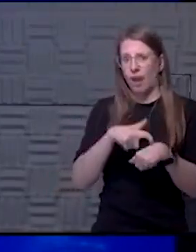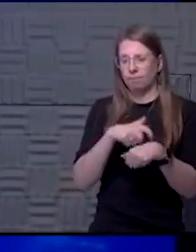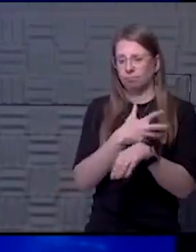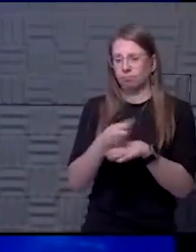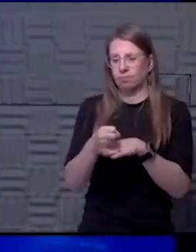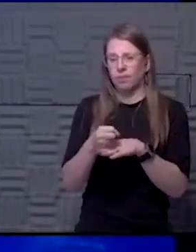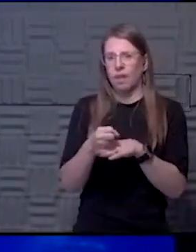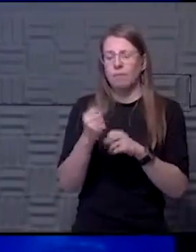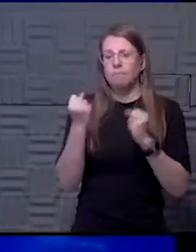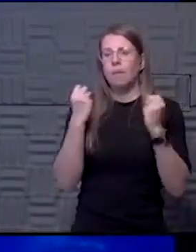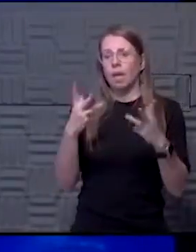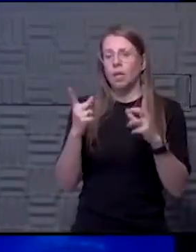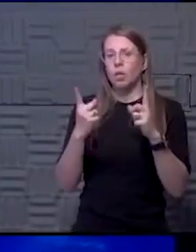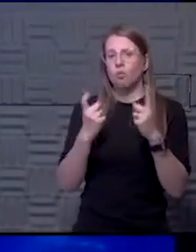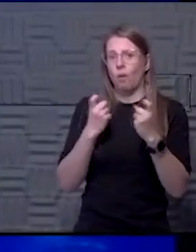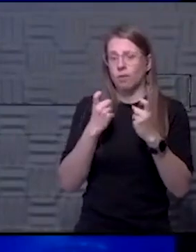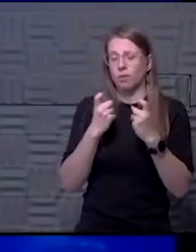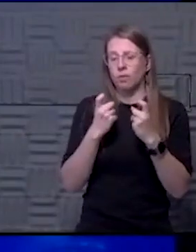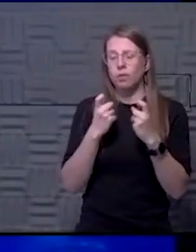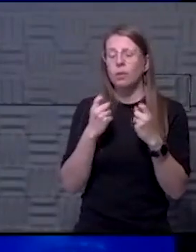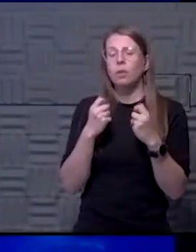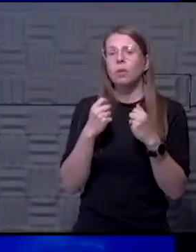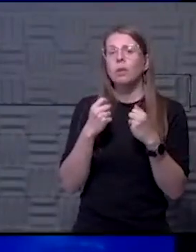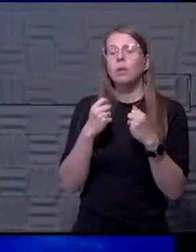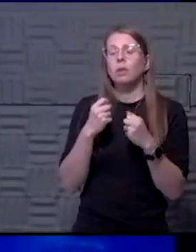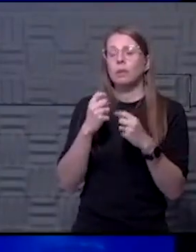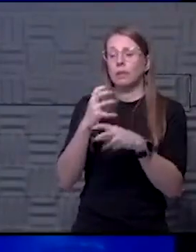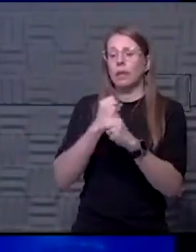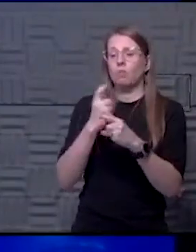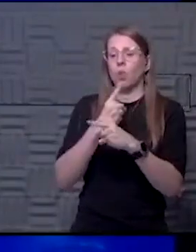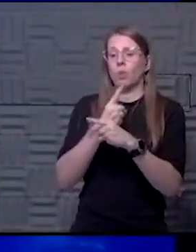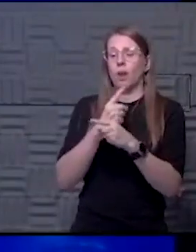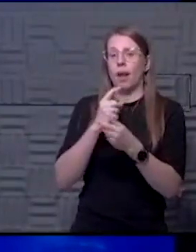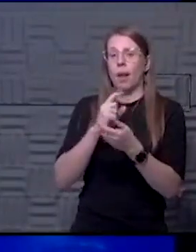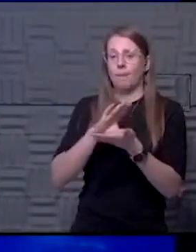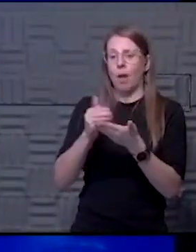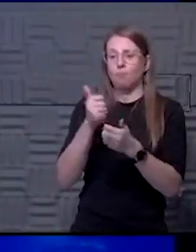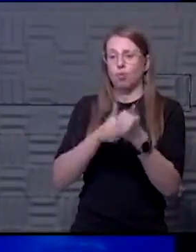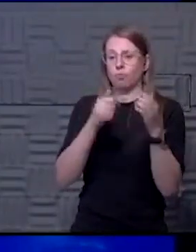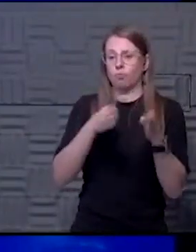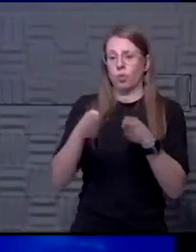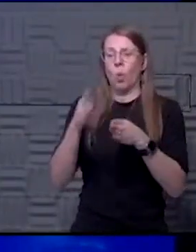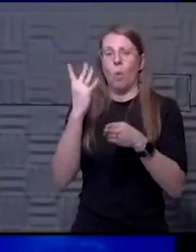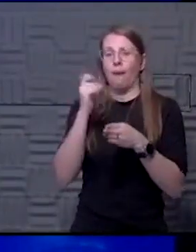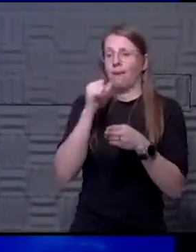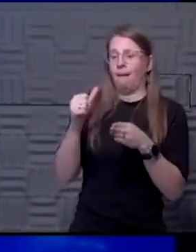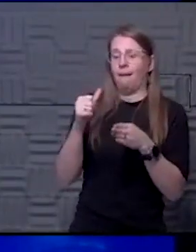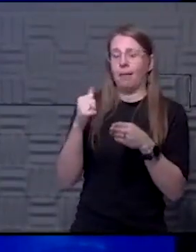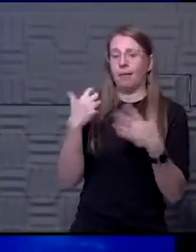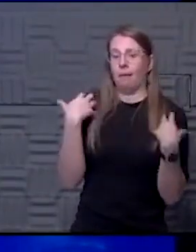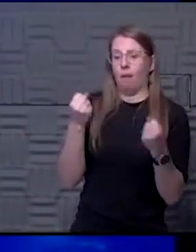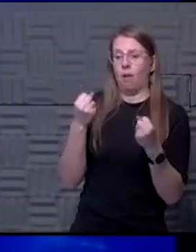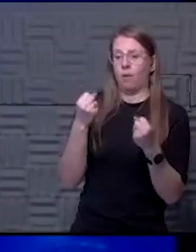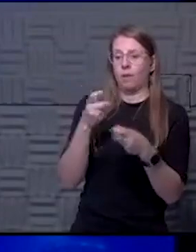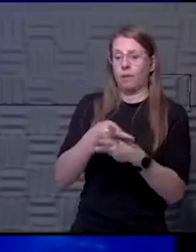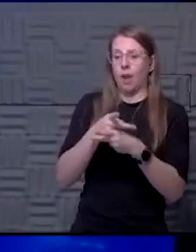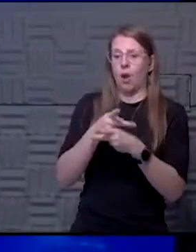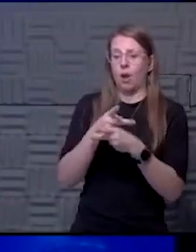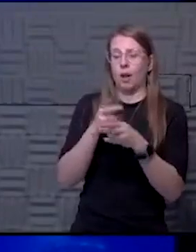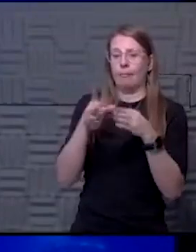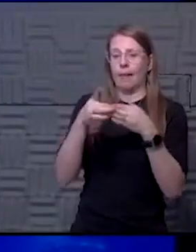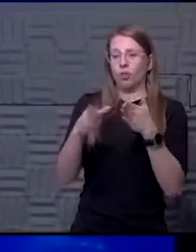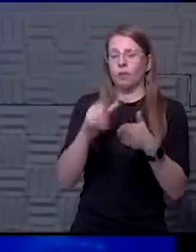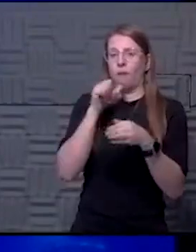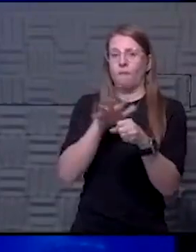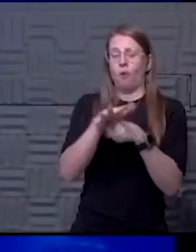there's a lot of questions around, did they get the appropriate amount per capita? Why aren't healthcare leaders there fully